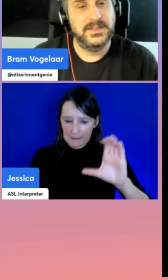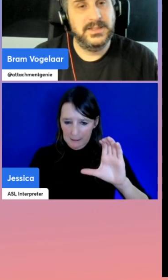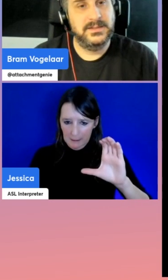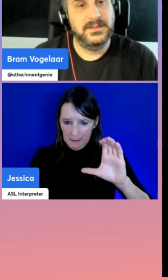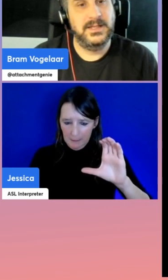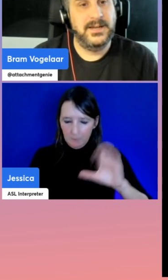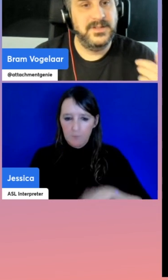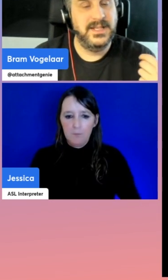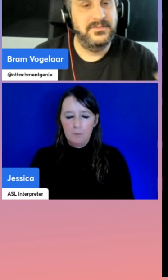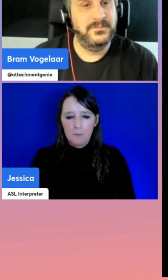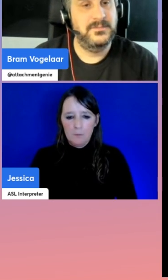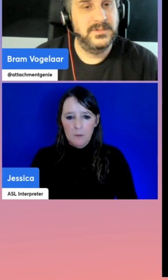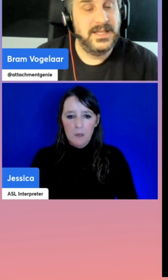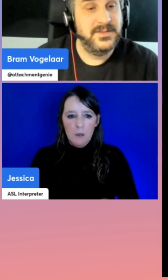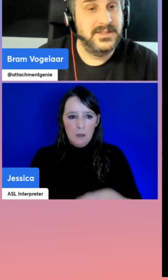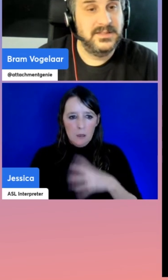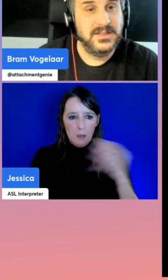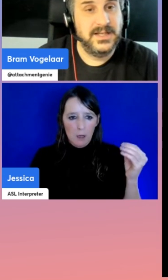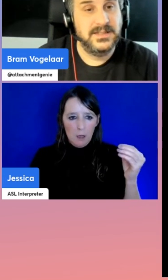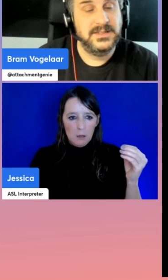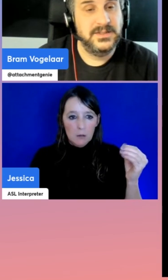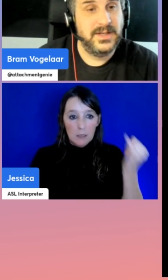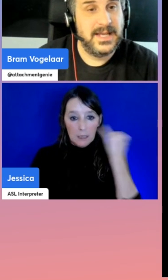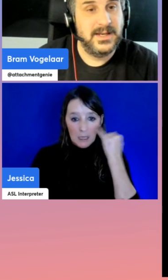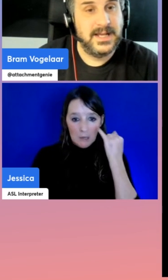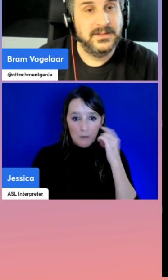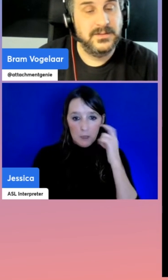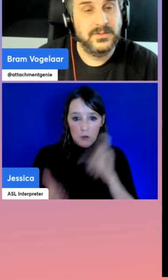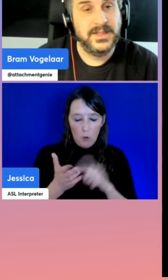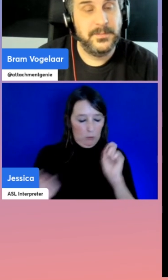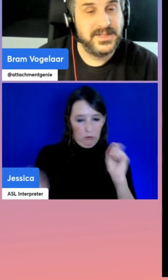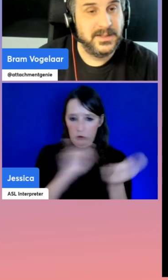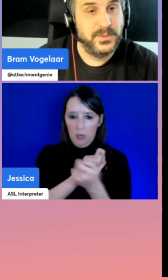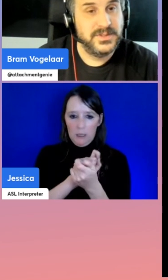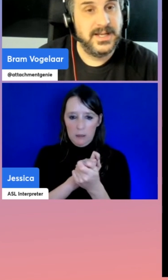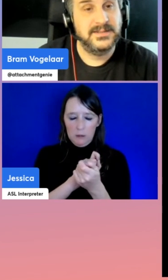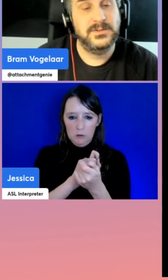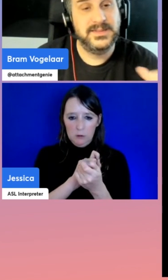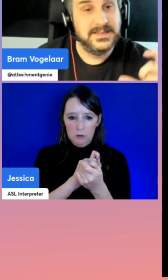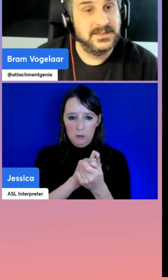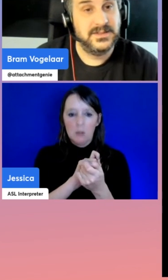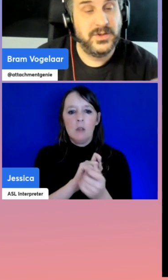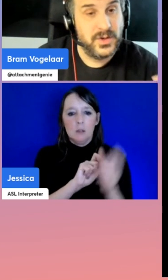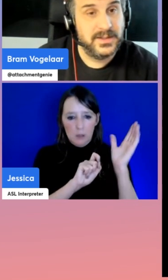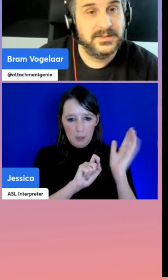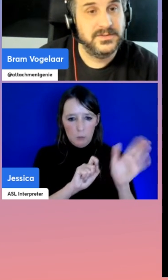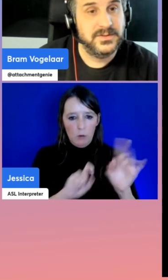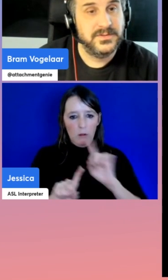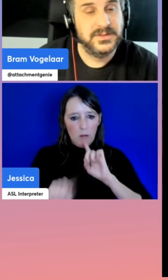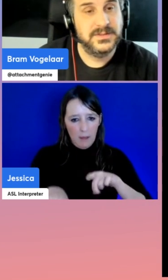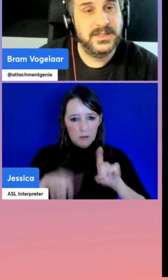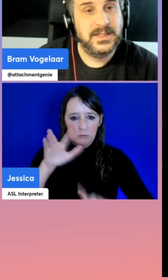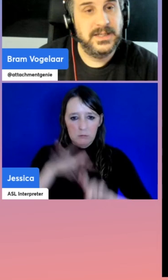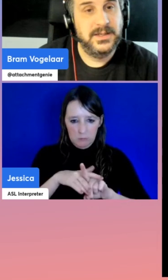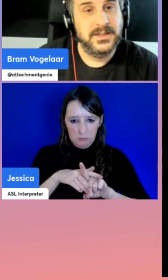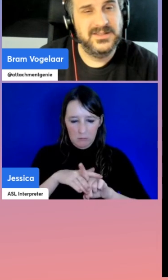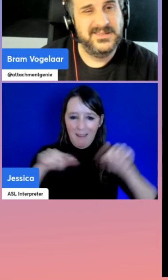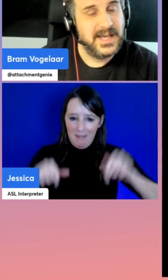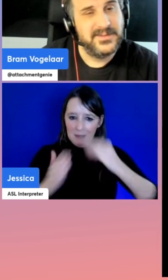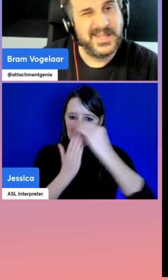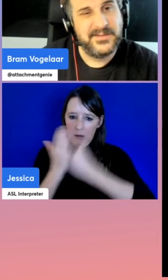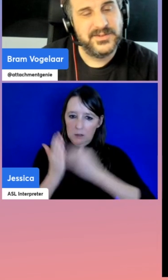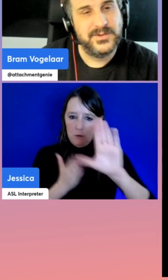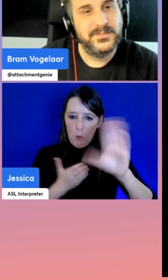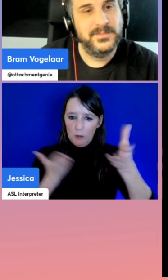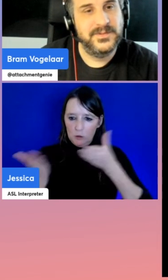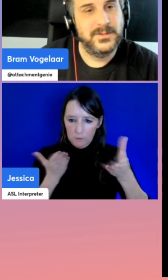It pulls it, and if it sees a change, you get an answer. Well, you can basically push an answer with this is the current list of services. You'll